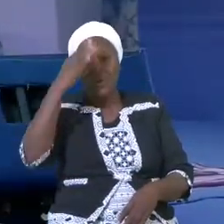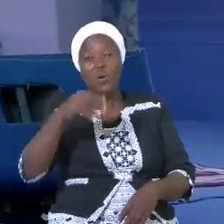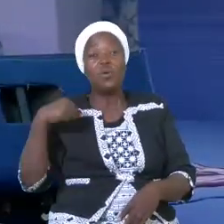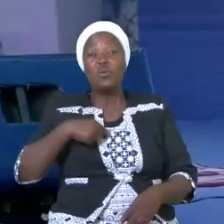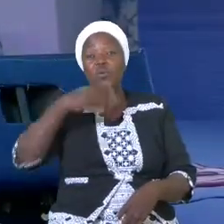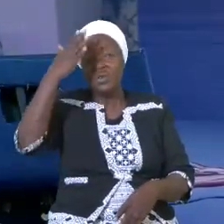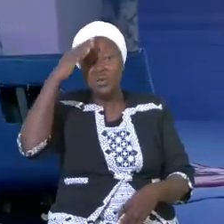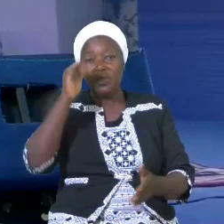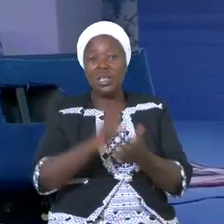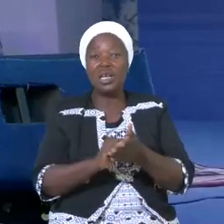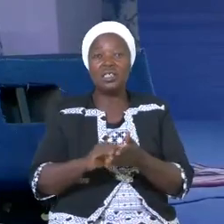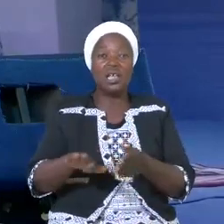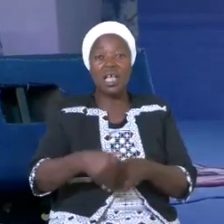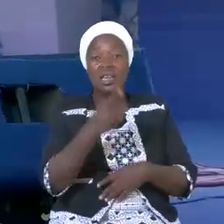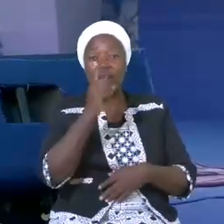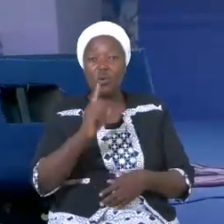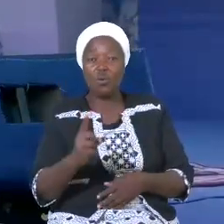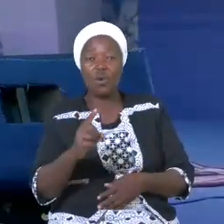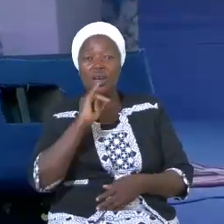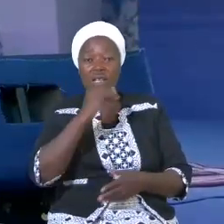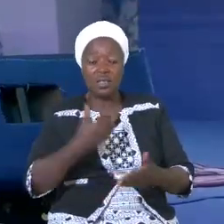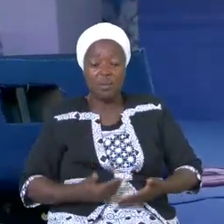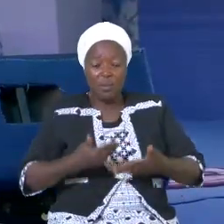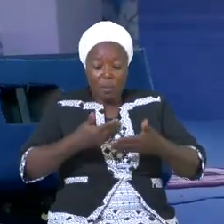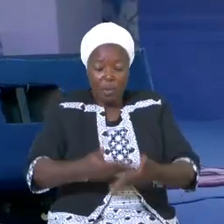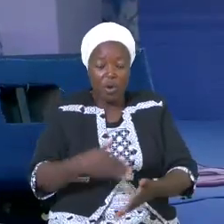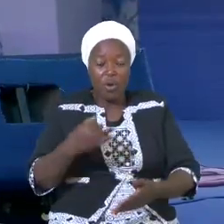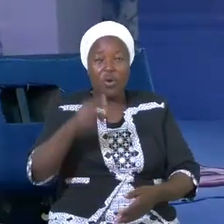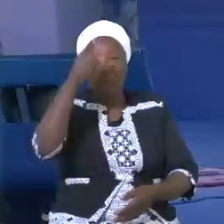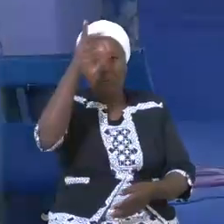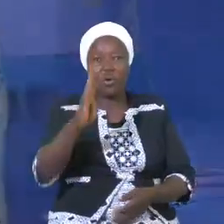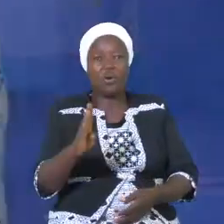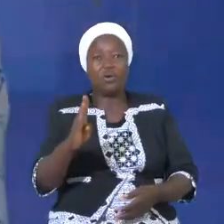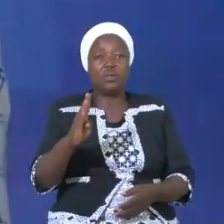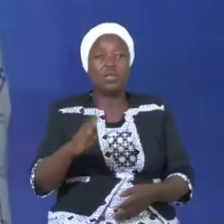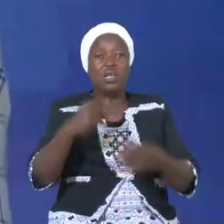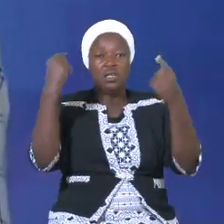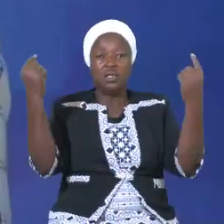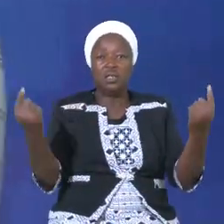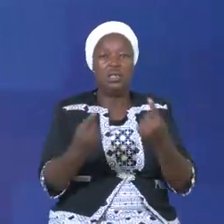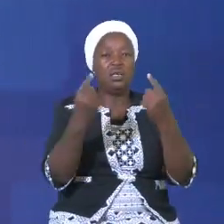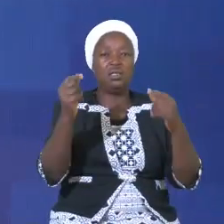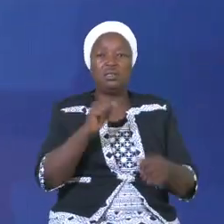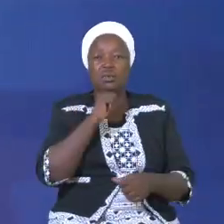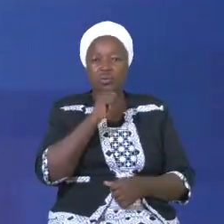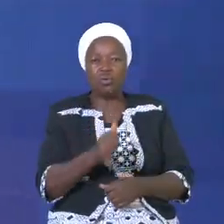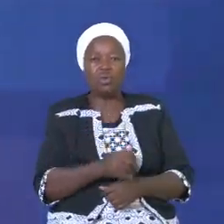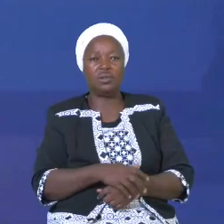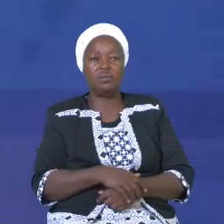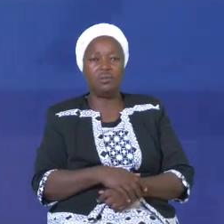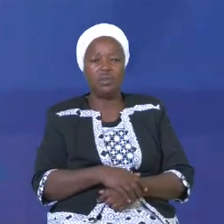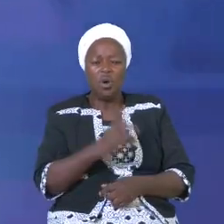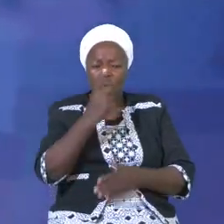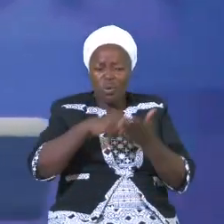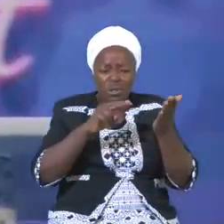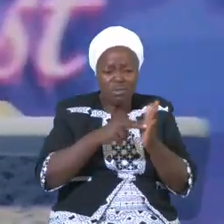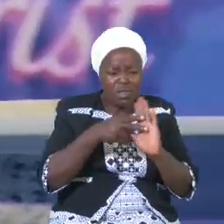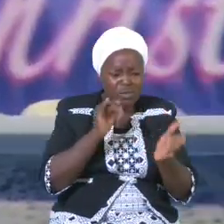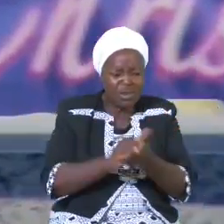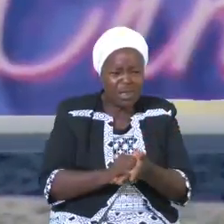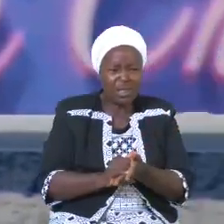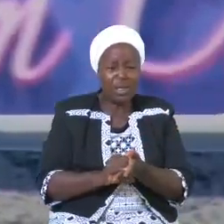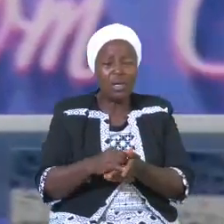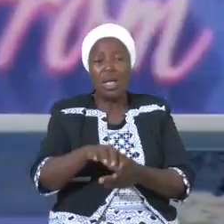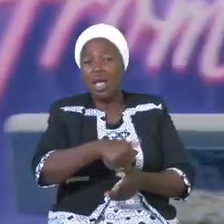whosoever is born of god sinneth not what does that mean whosoever